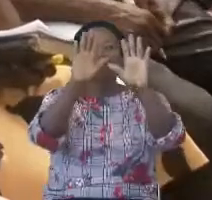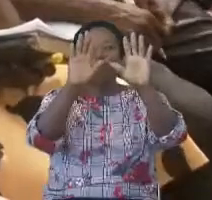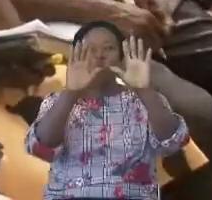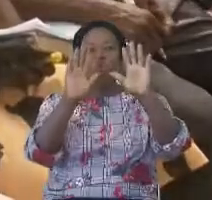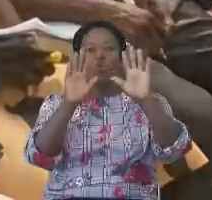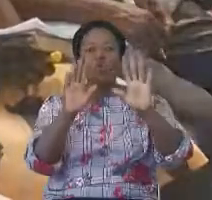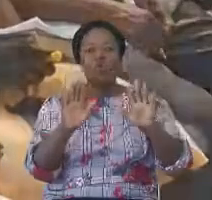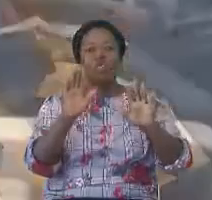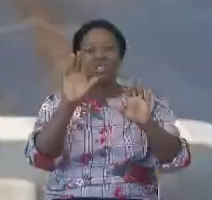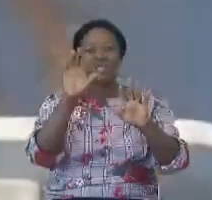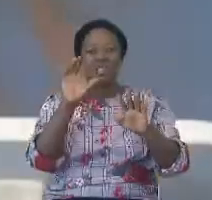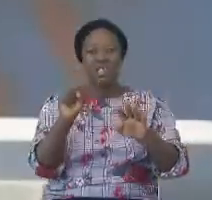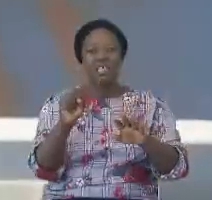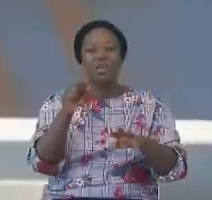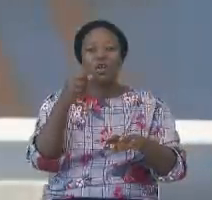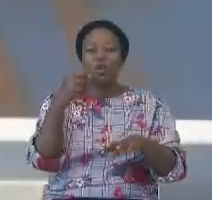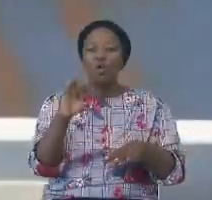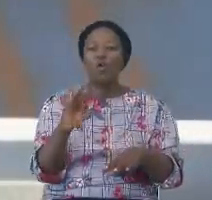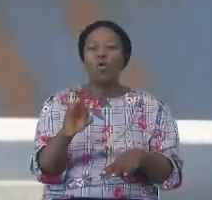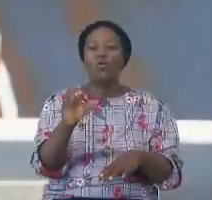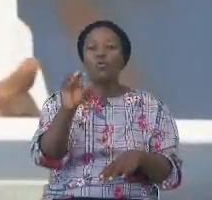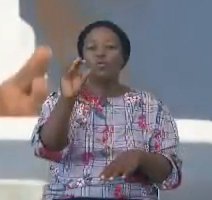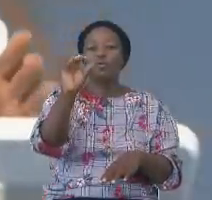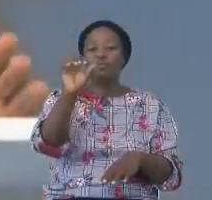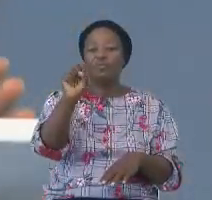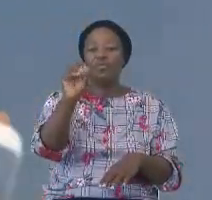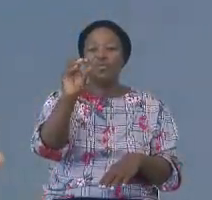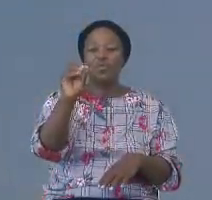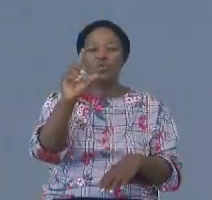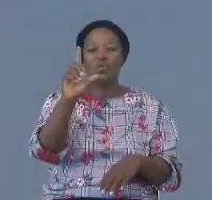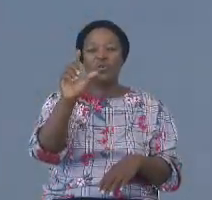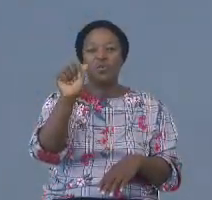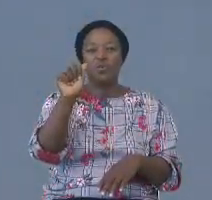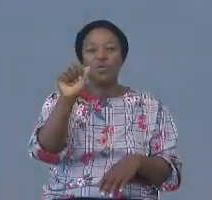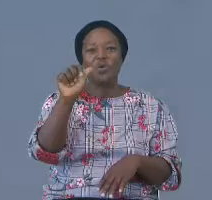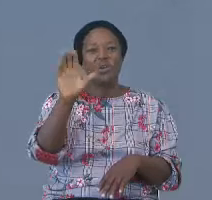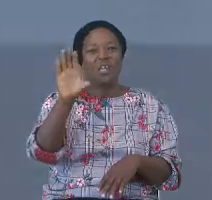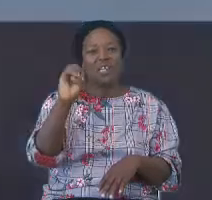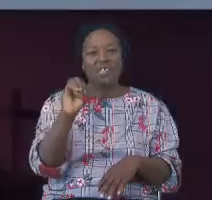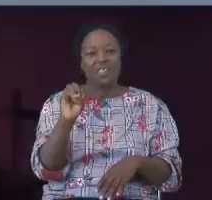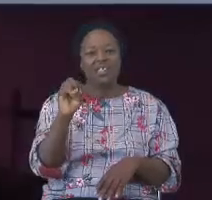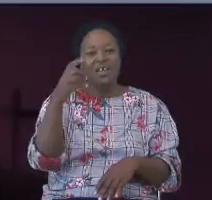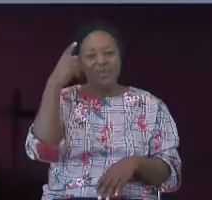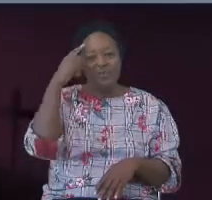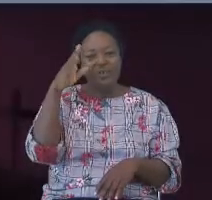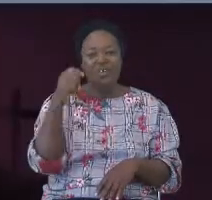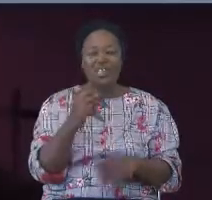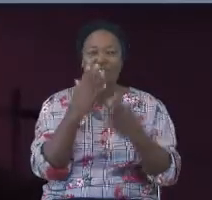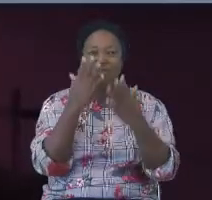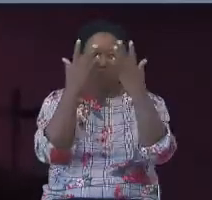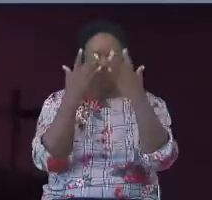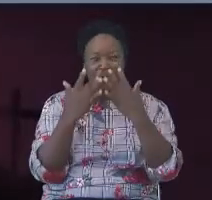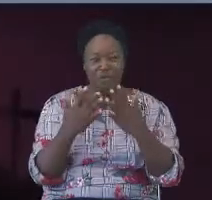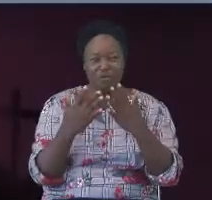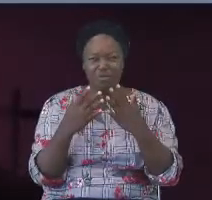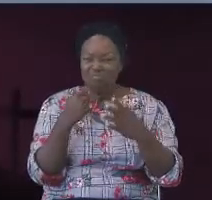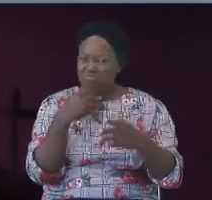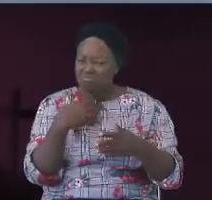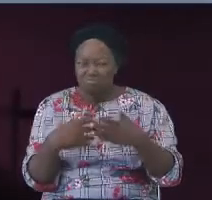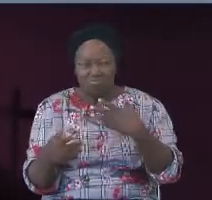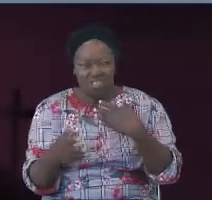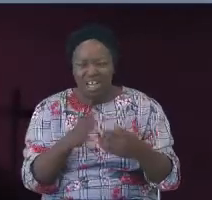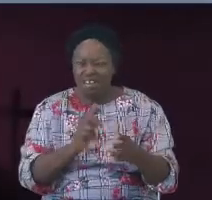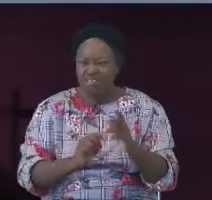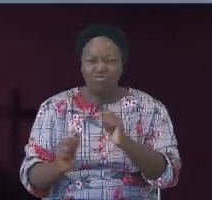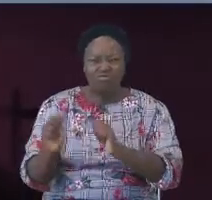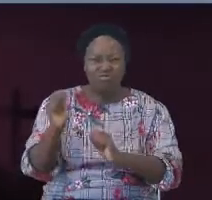look at number four here number four is the wonder of souls for the sorrowful whatever source in your heart